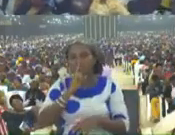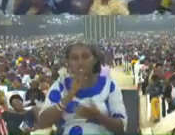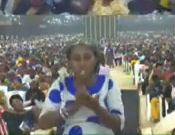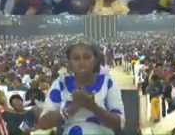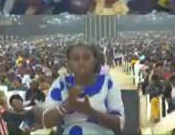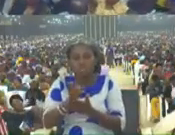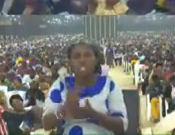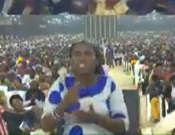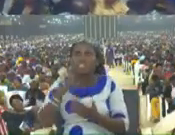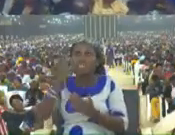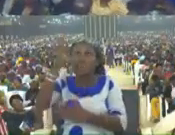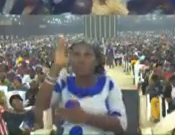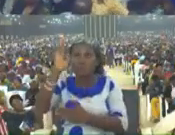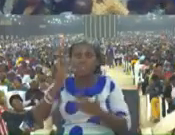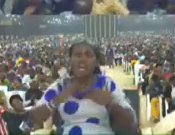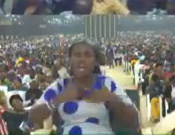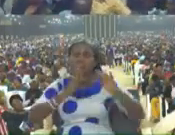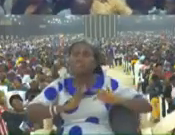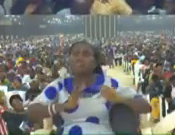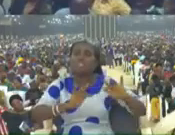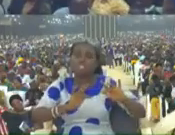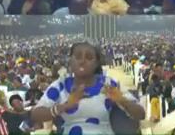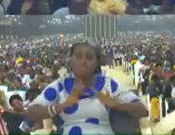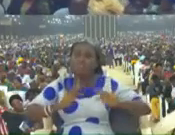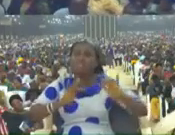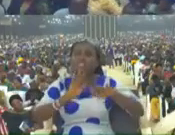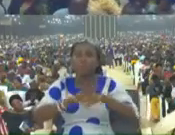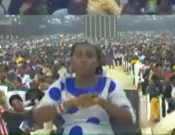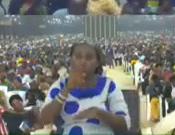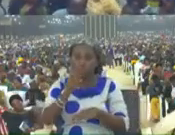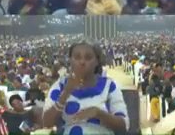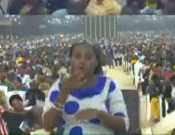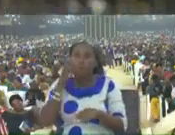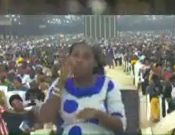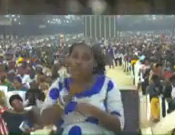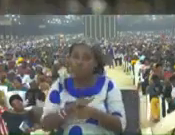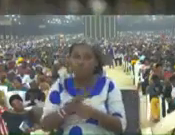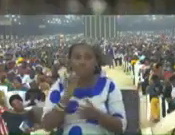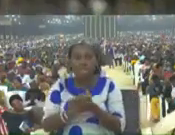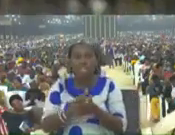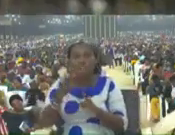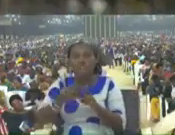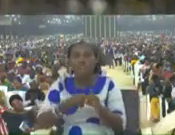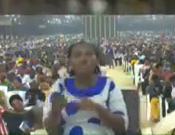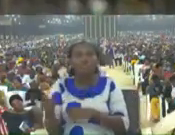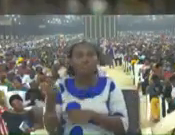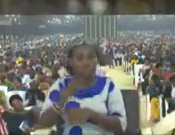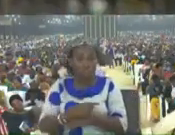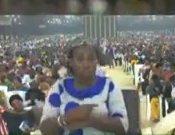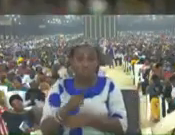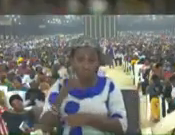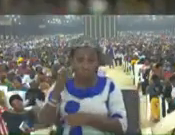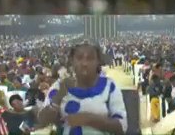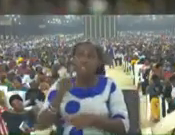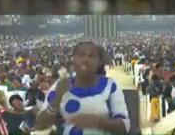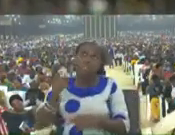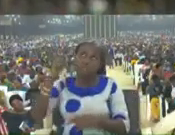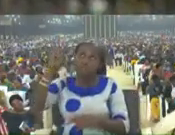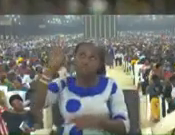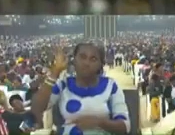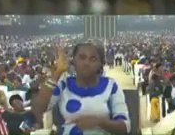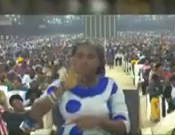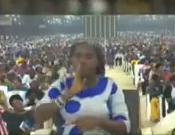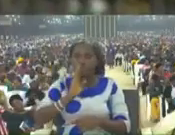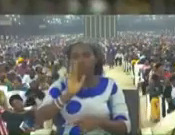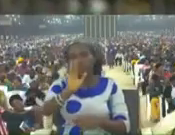you. Promise him that from today onward, he will be your Lord.